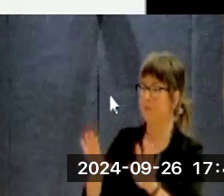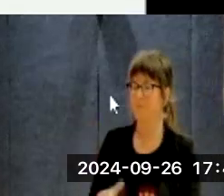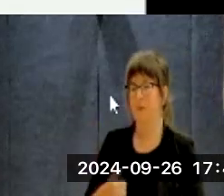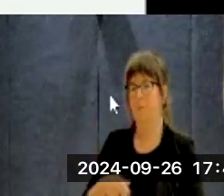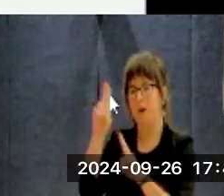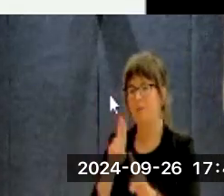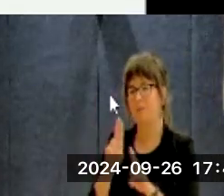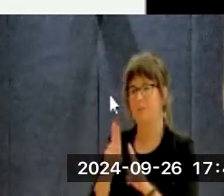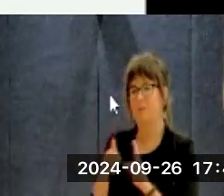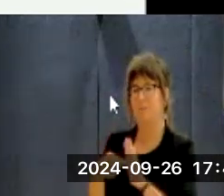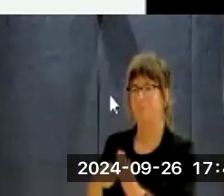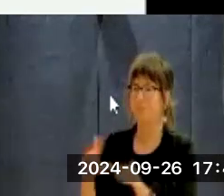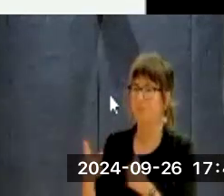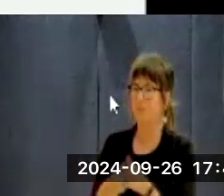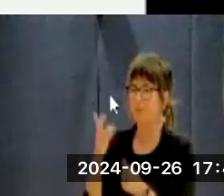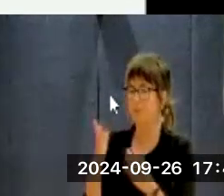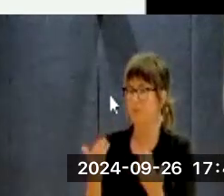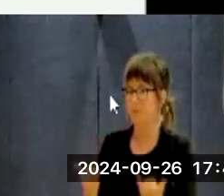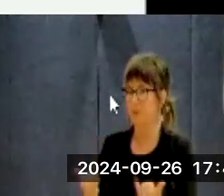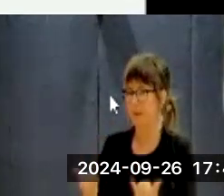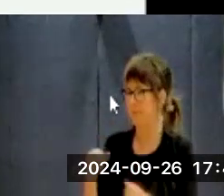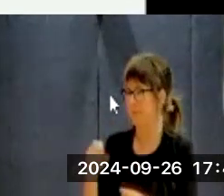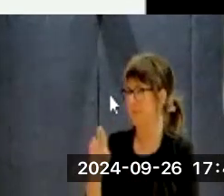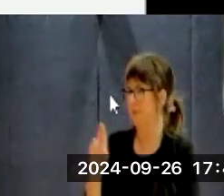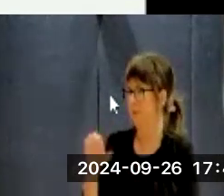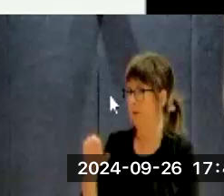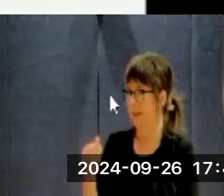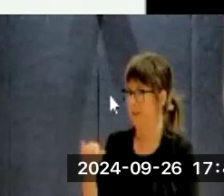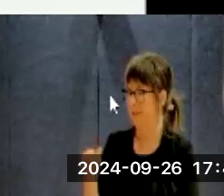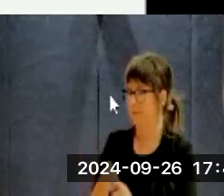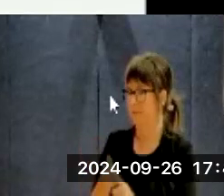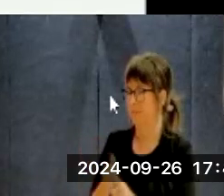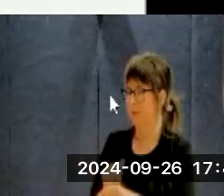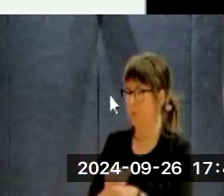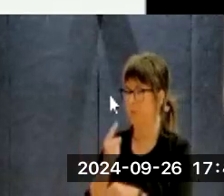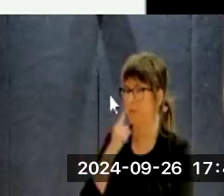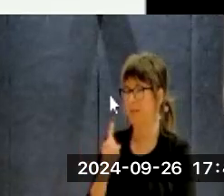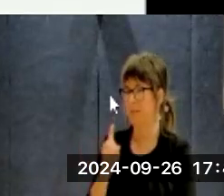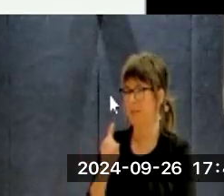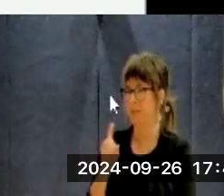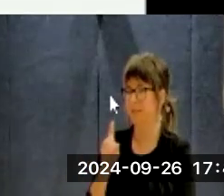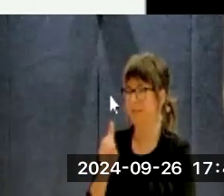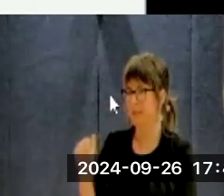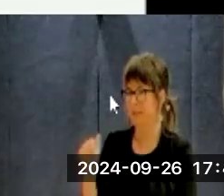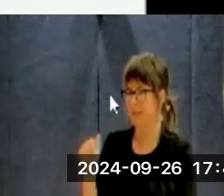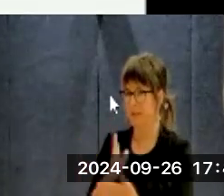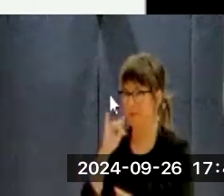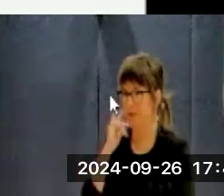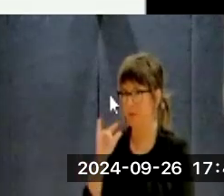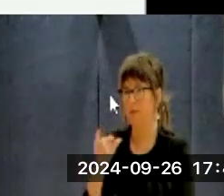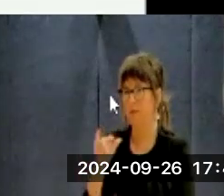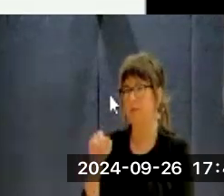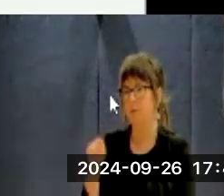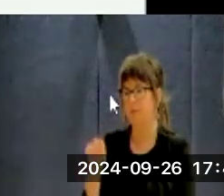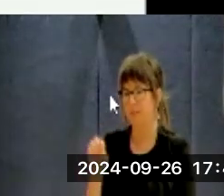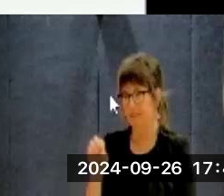speaker for today. Eric Harris is Disability Rights California's Associate Executive Director of External